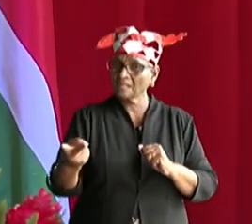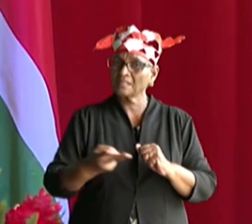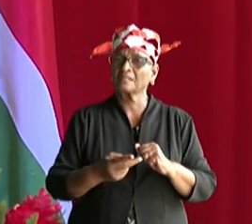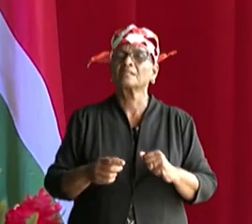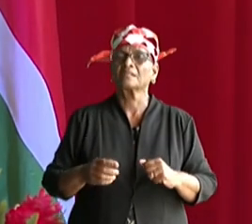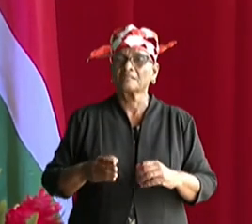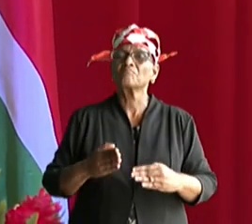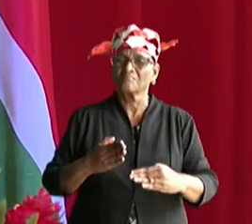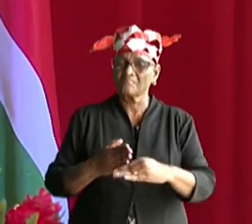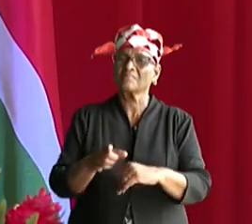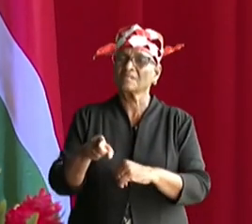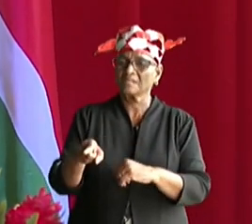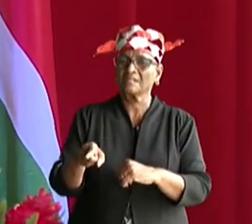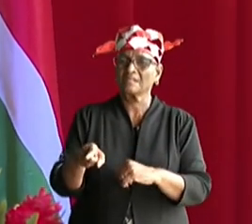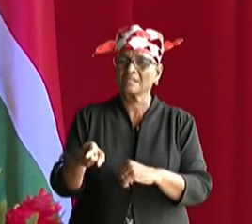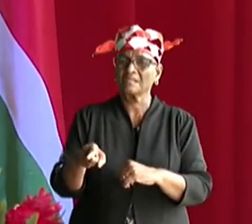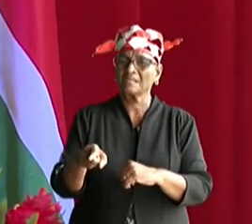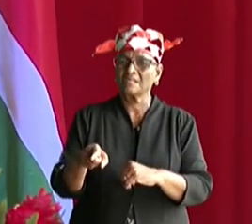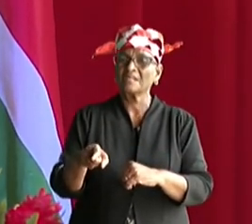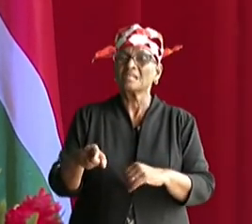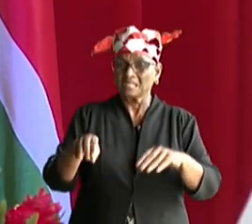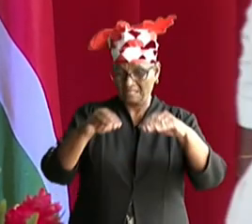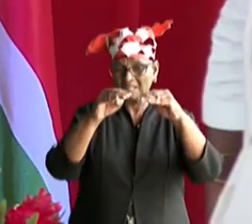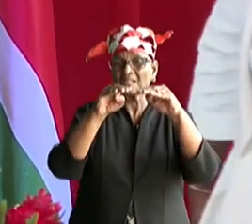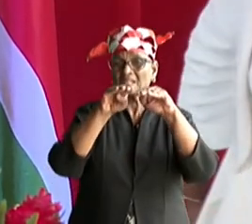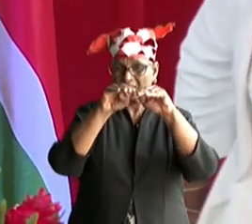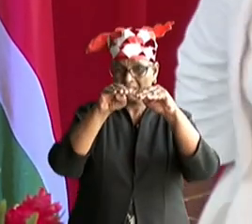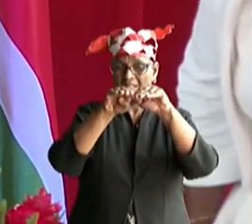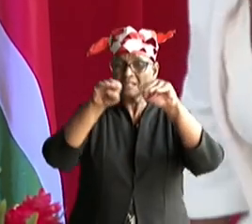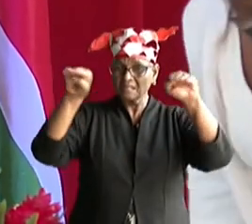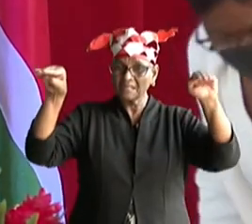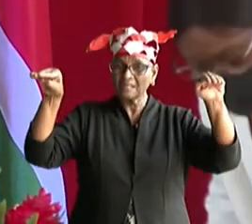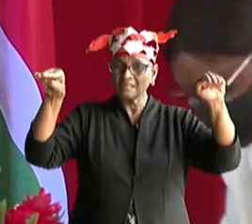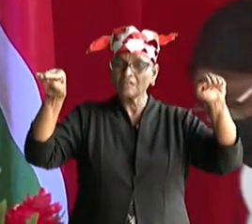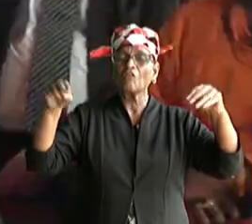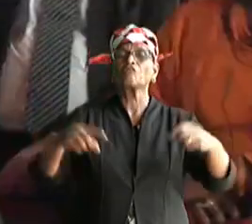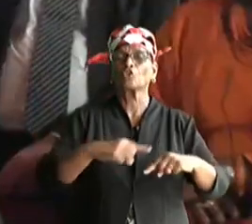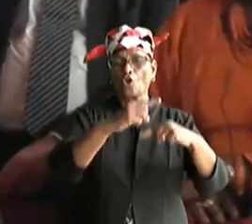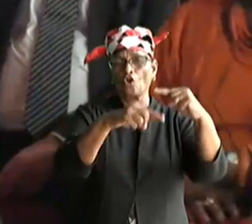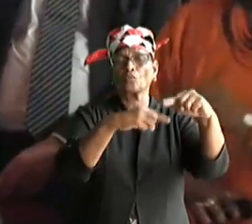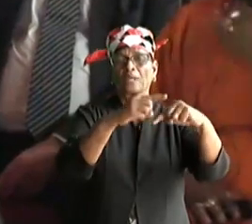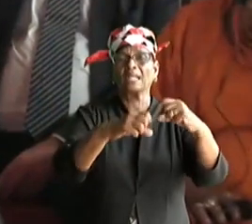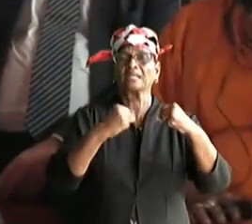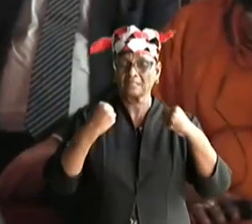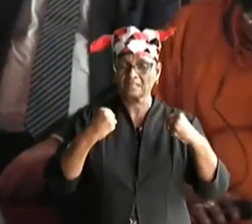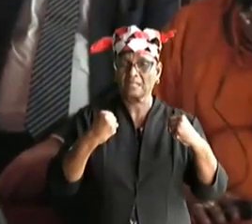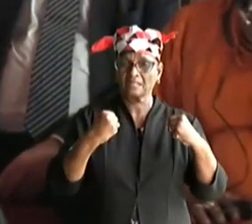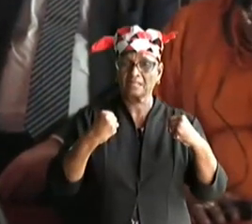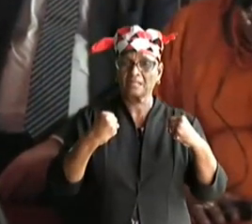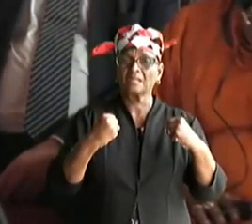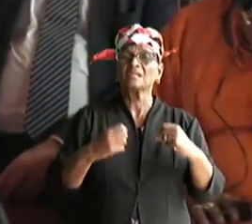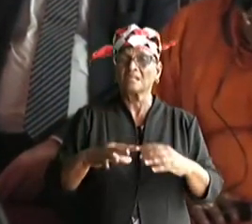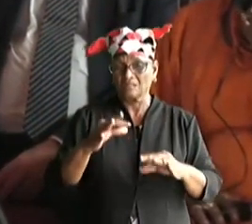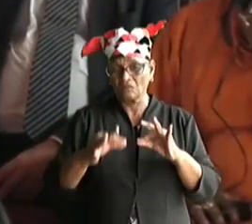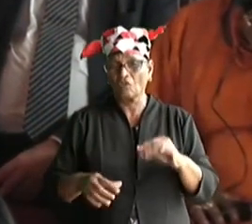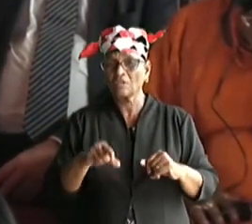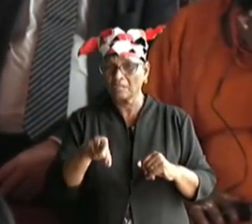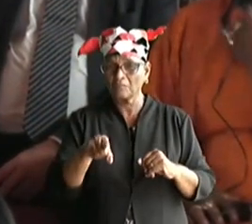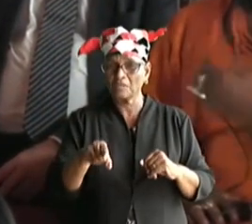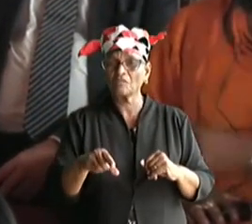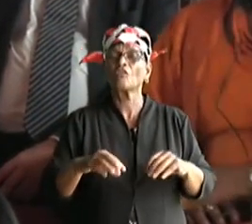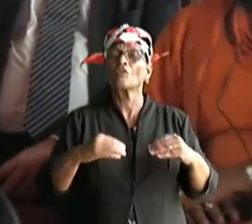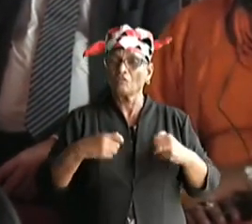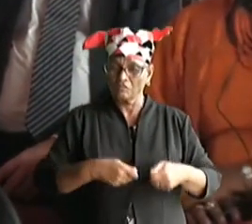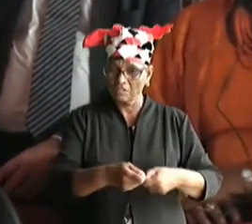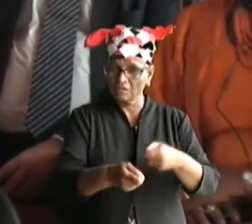elected. Democracy remains the strongest ally for development. It allows our electorate to hold their